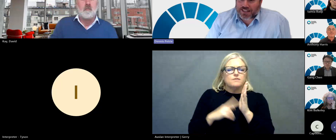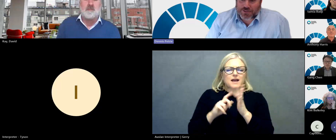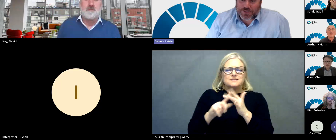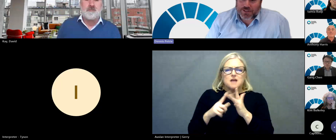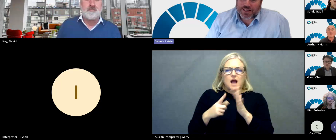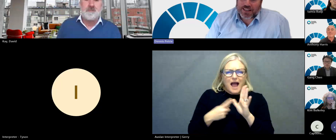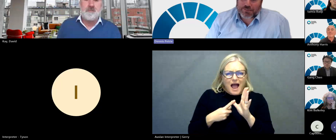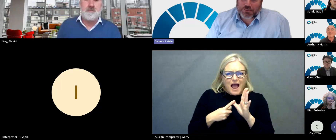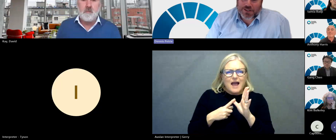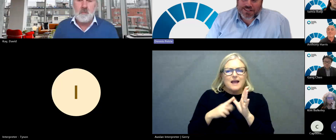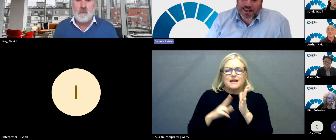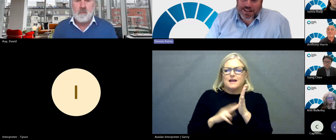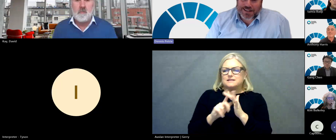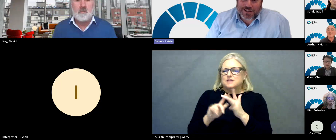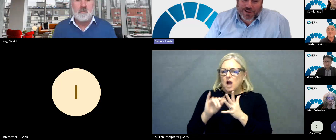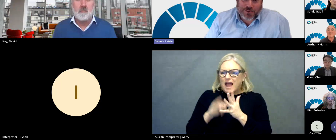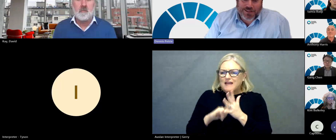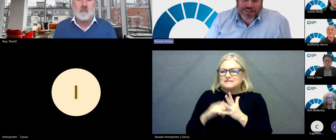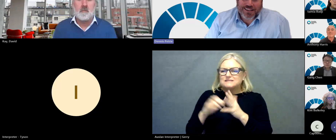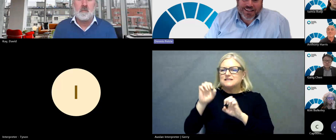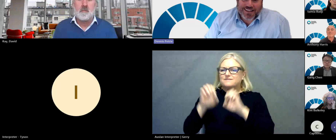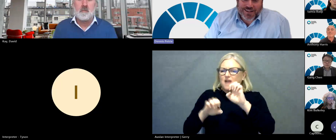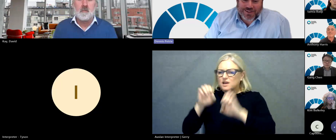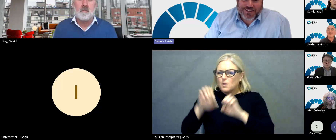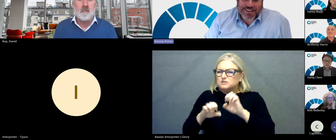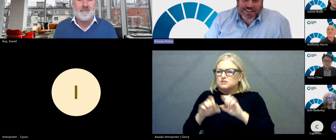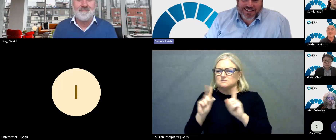implementation schedule in the broader setting? I know you probably,